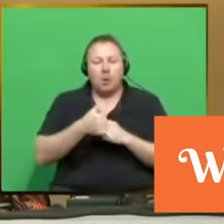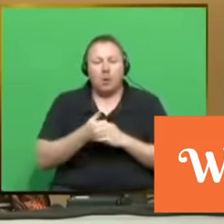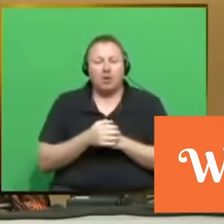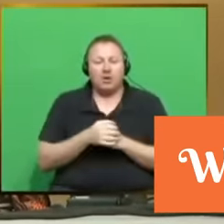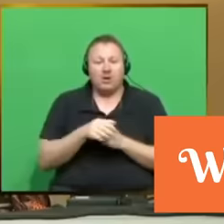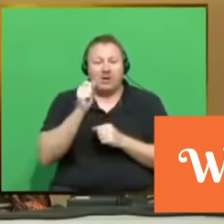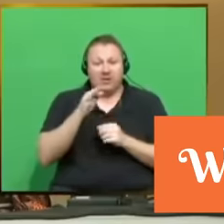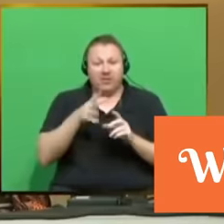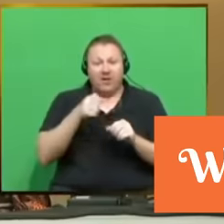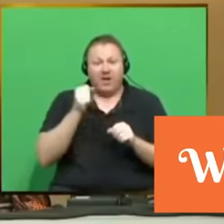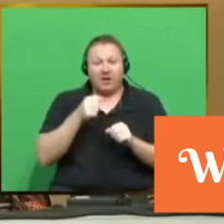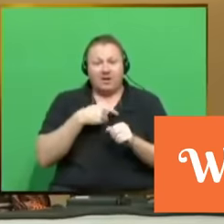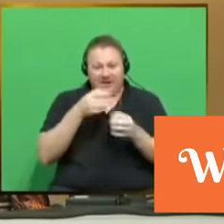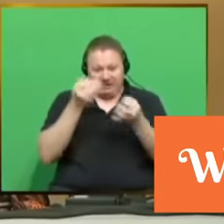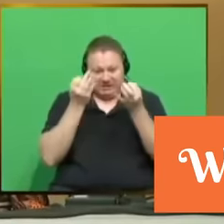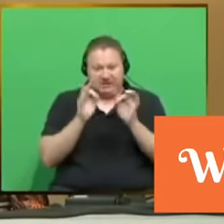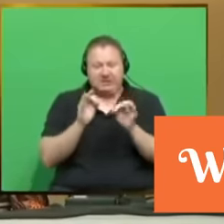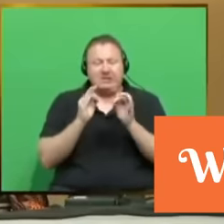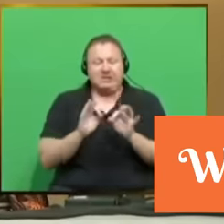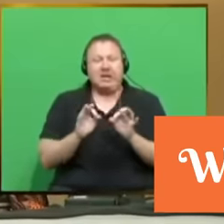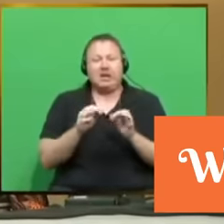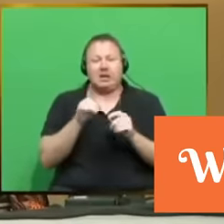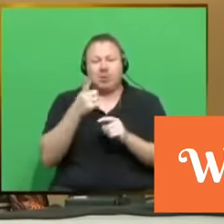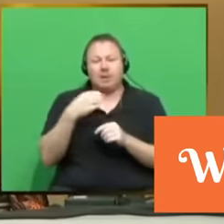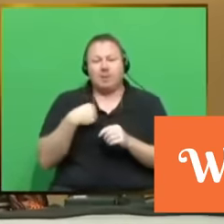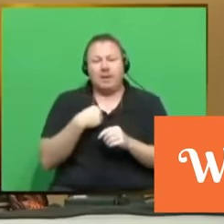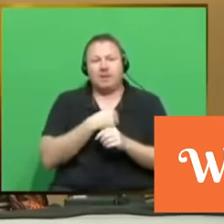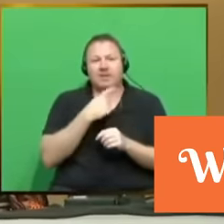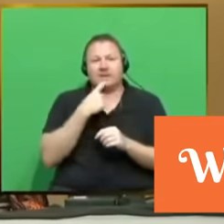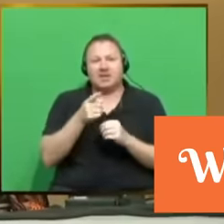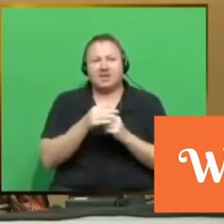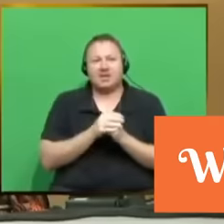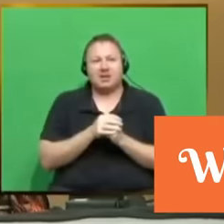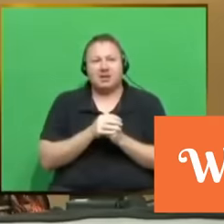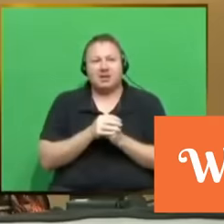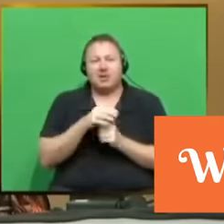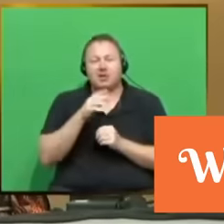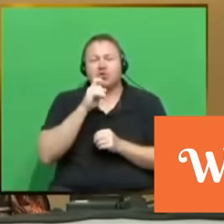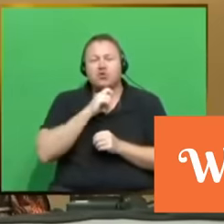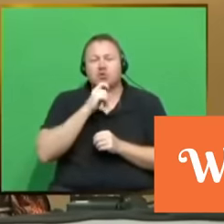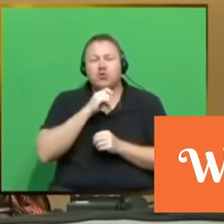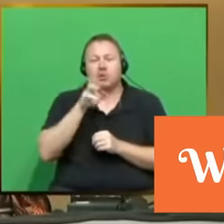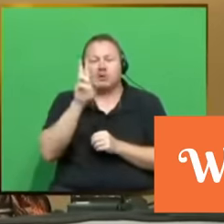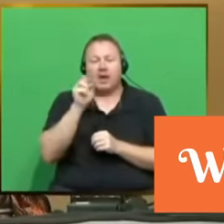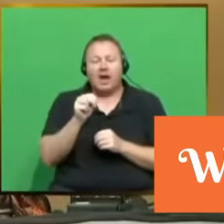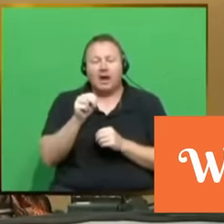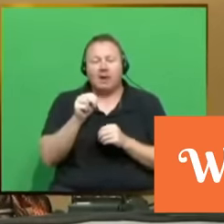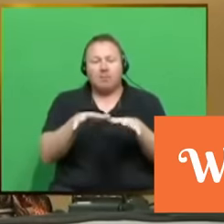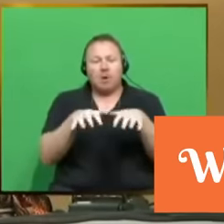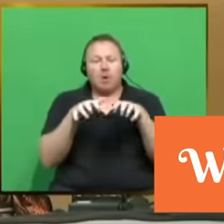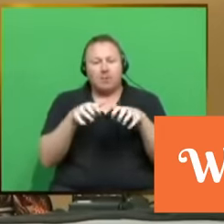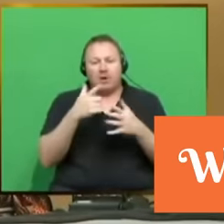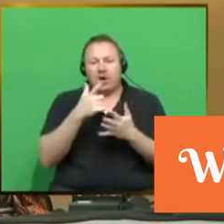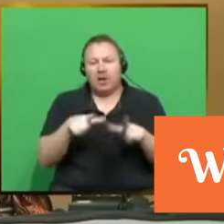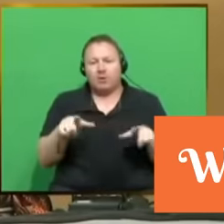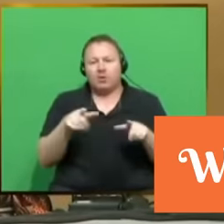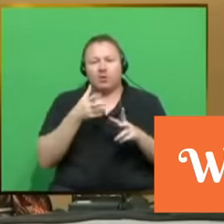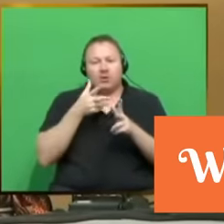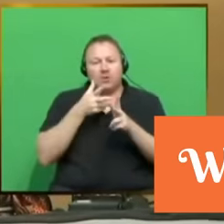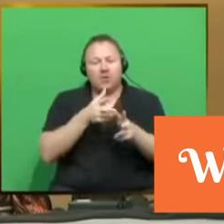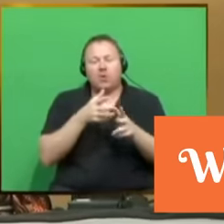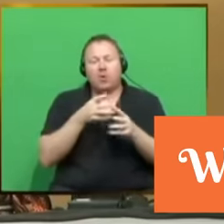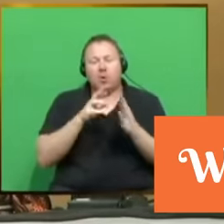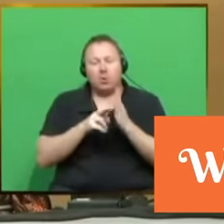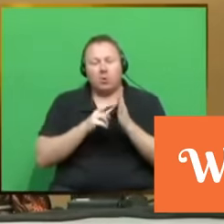did exactly what the member is raising, you shall have used unparliamentary language in terms of Rule